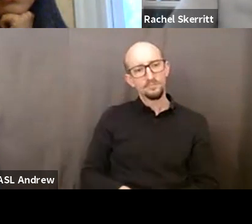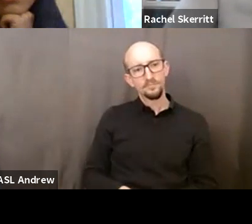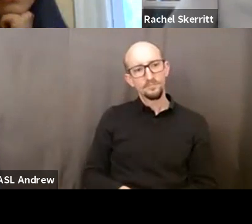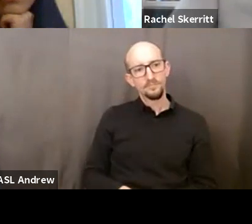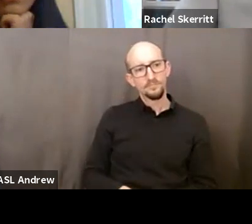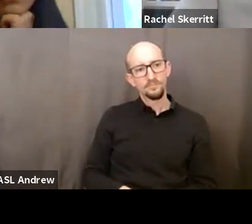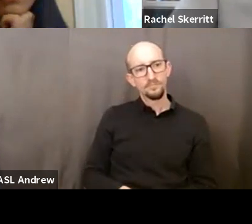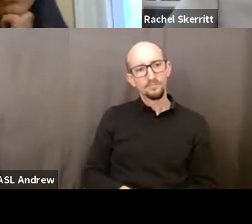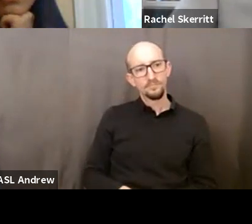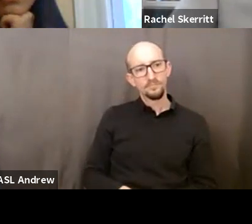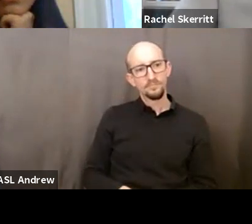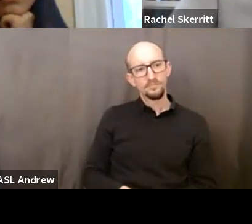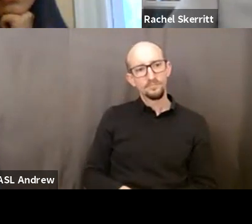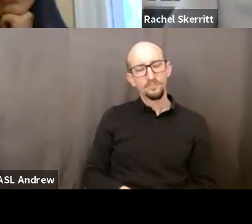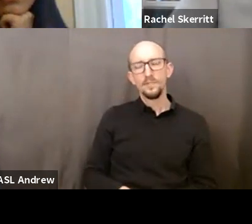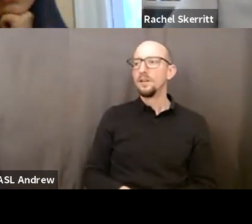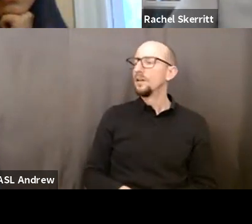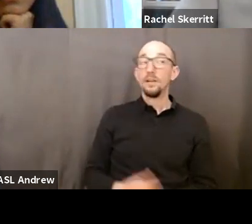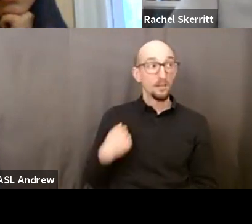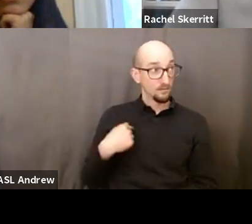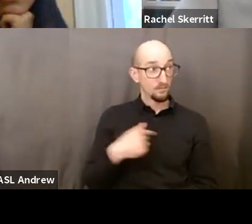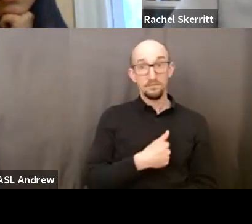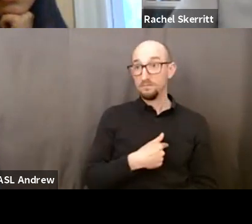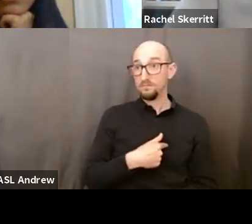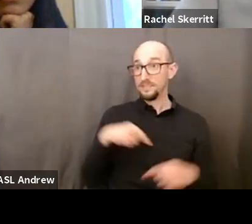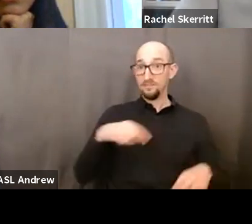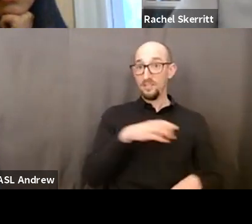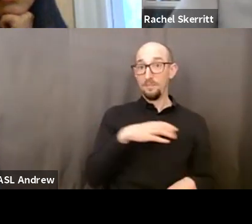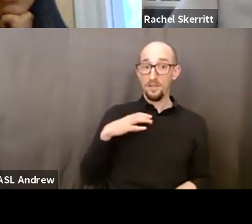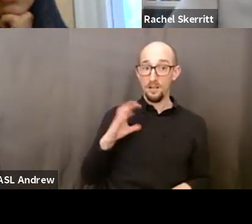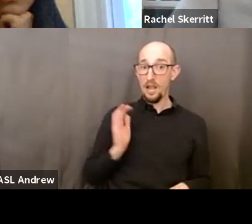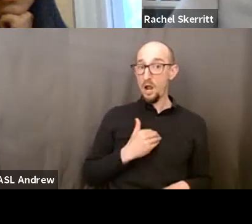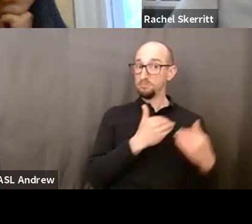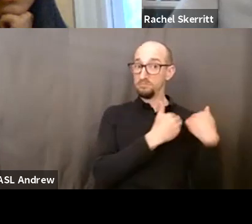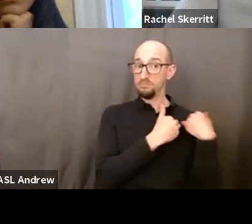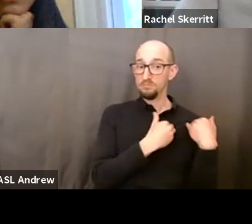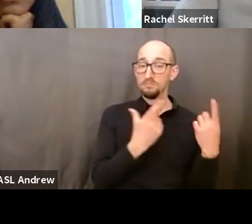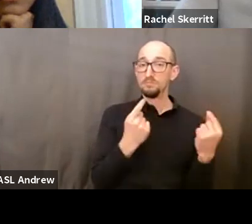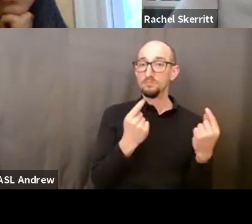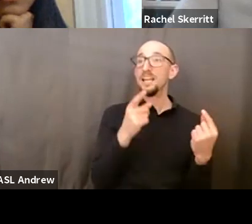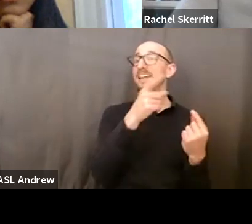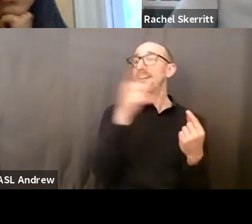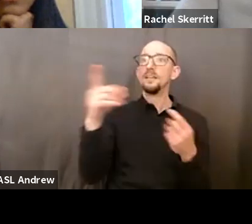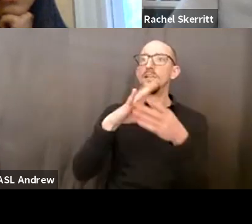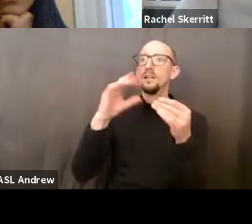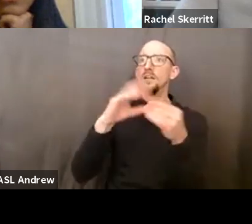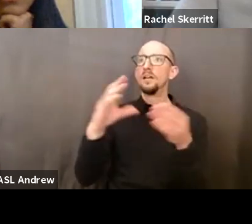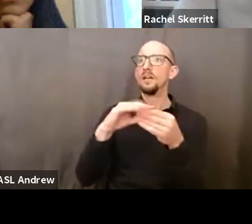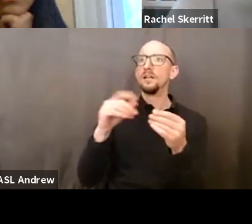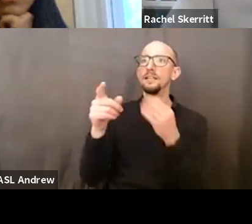The task of this committee was to address the charge that was before us.